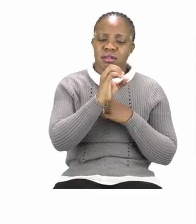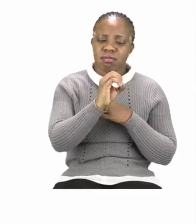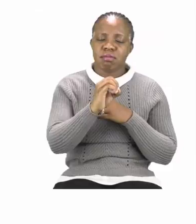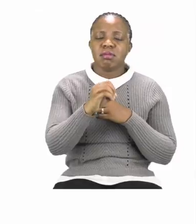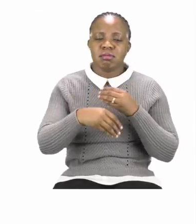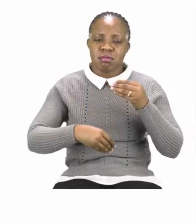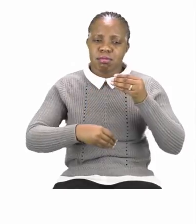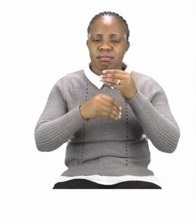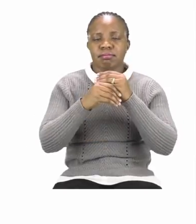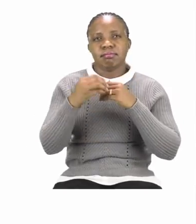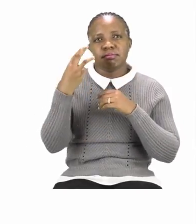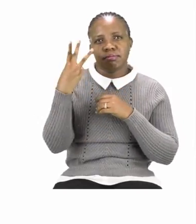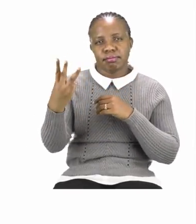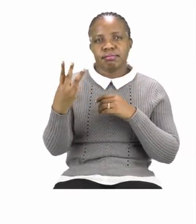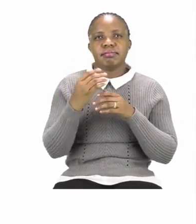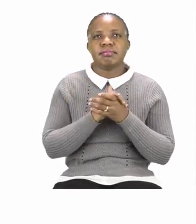at the table.